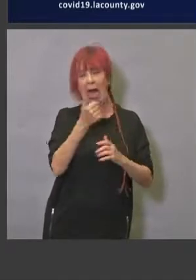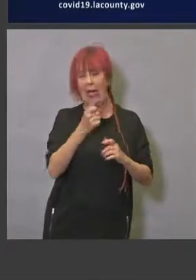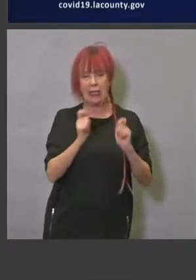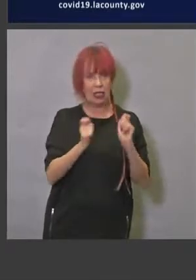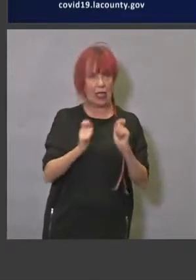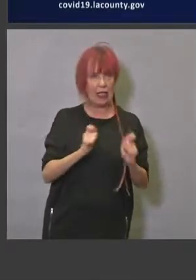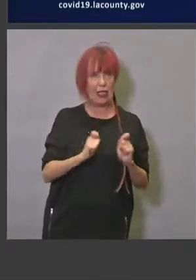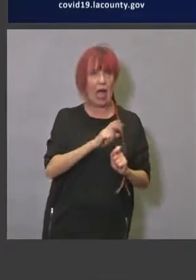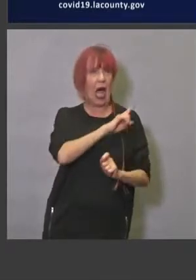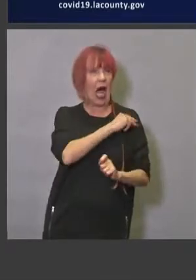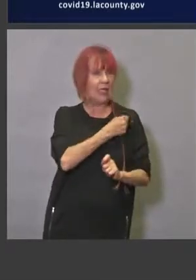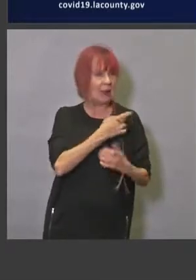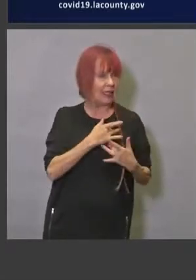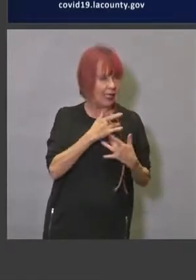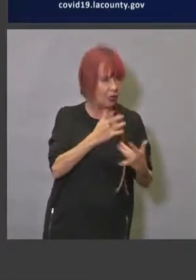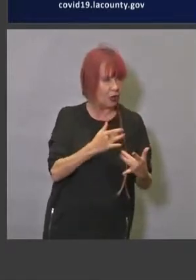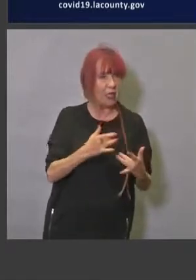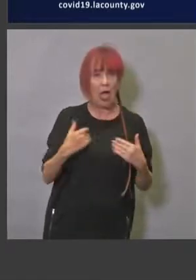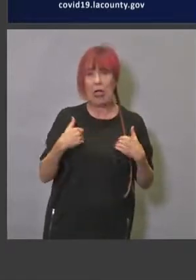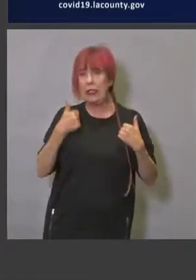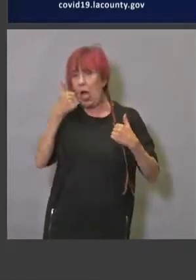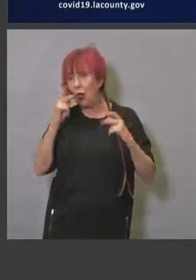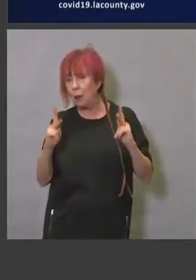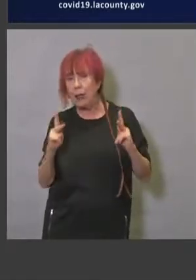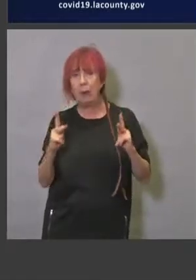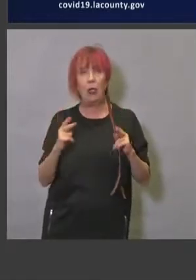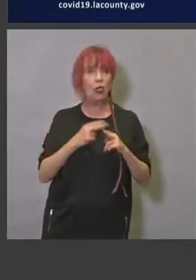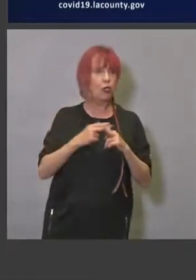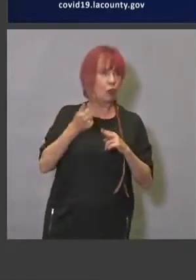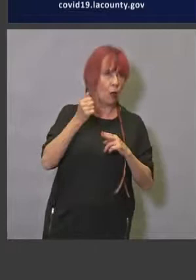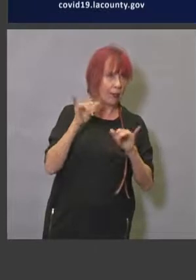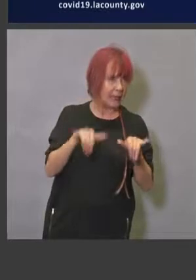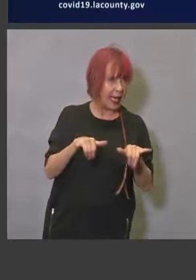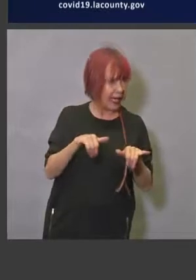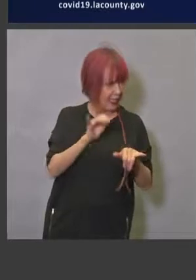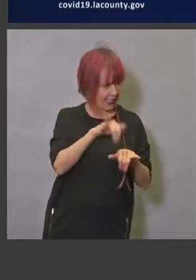younger people, shorter stays, anything like that? Thank you.